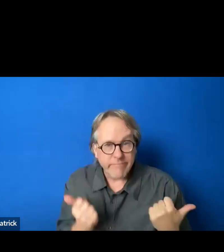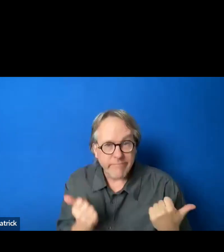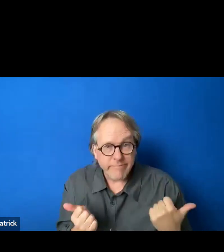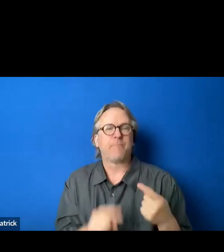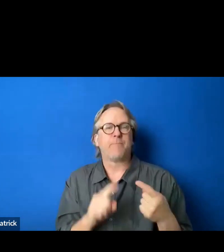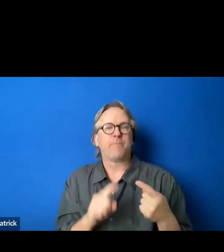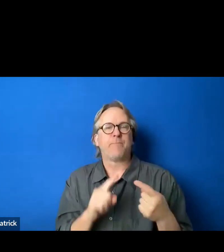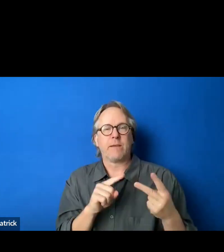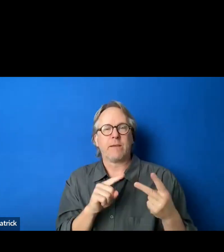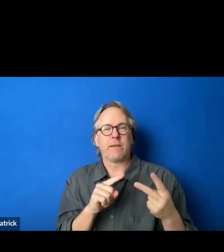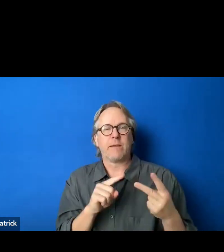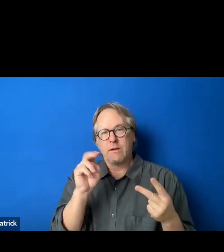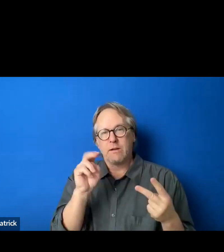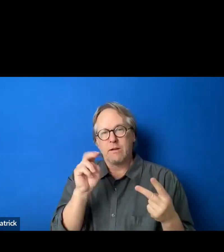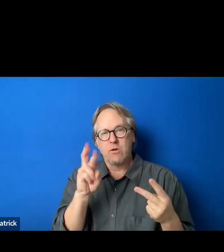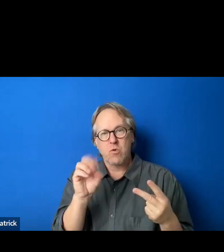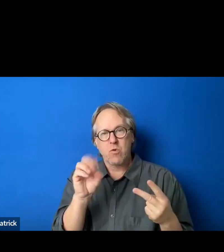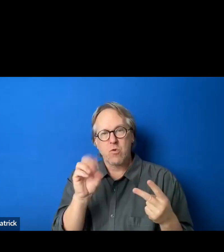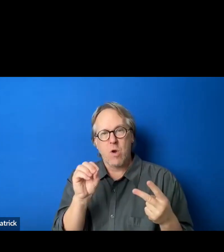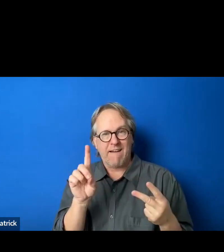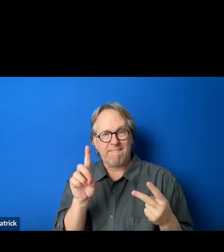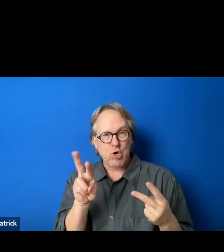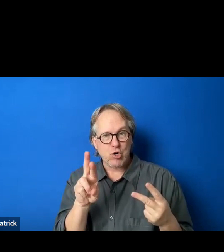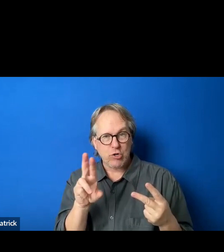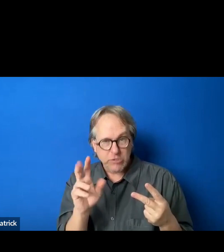are neurodivergent, so many of us who have